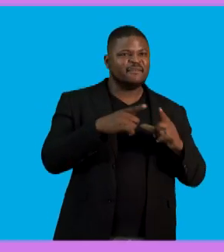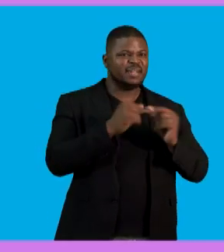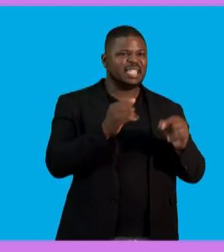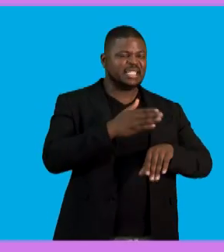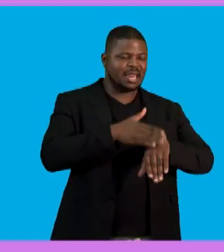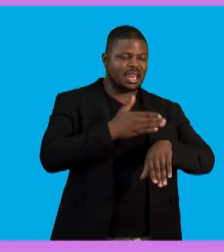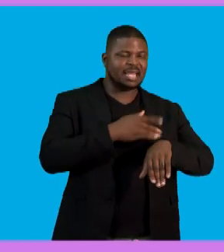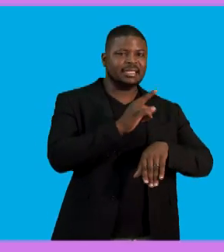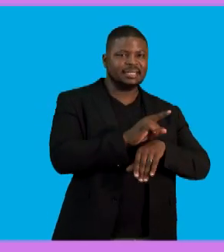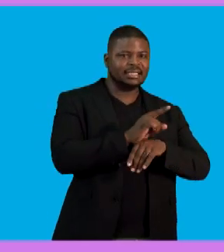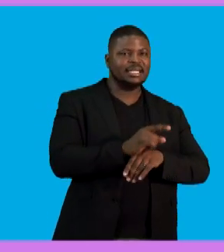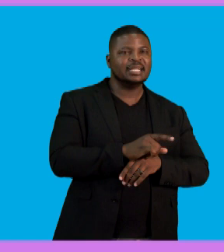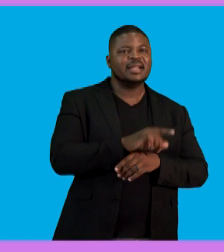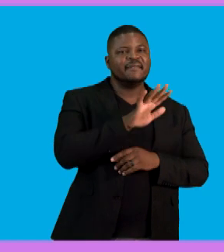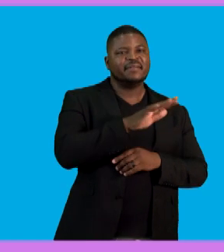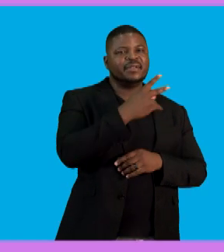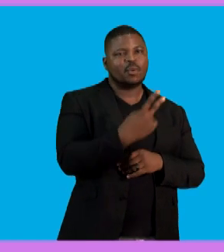it's 51 minutes